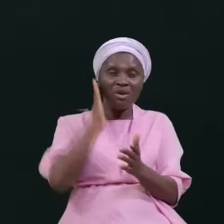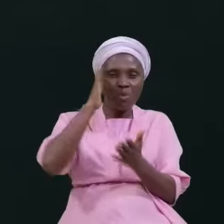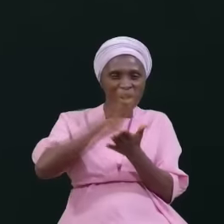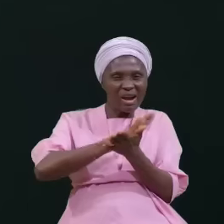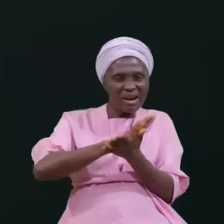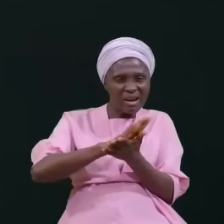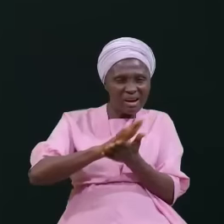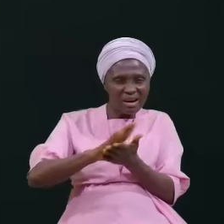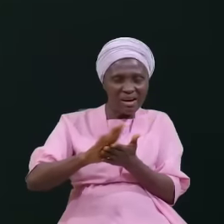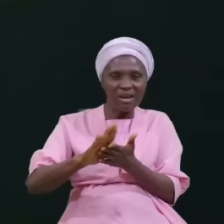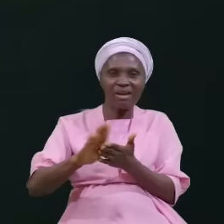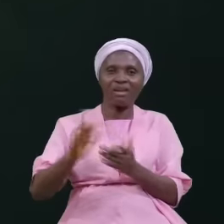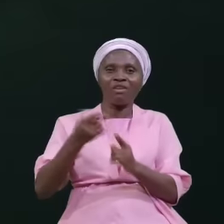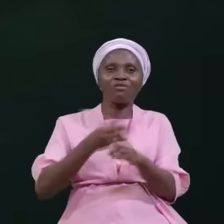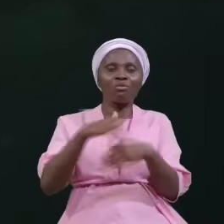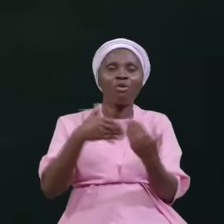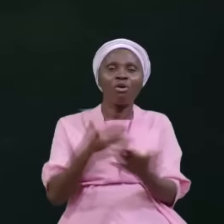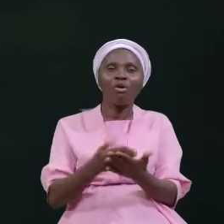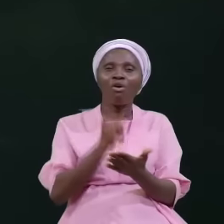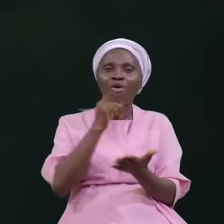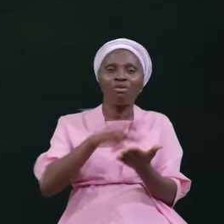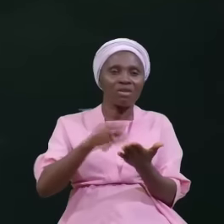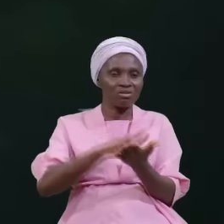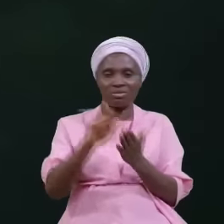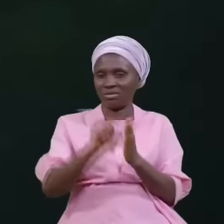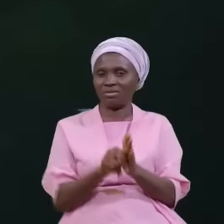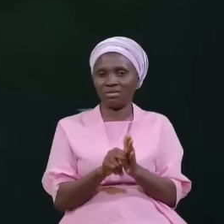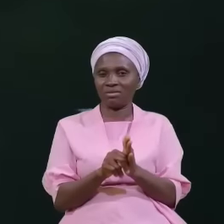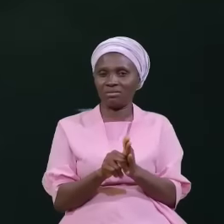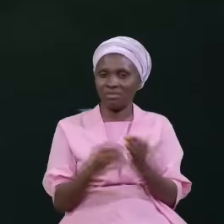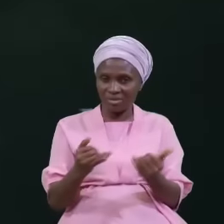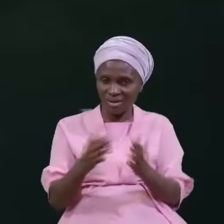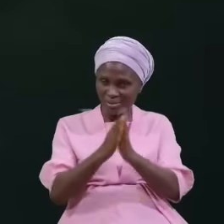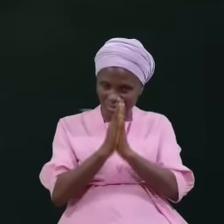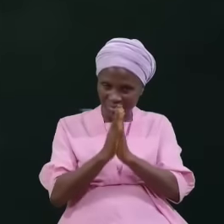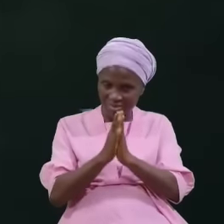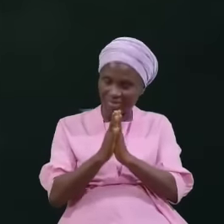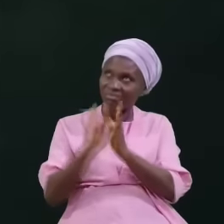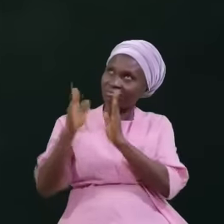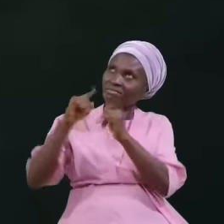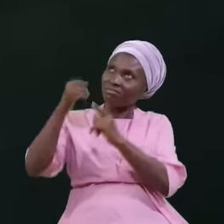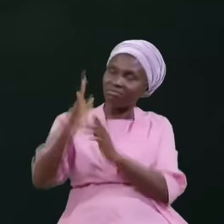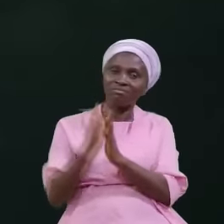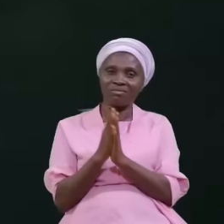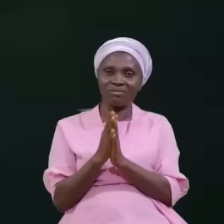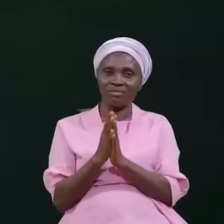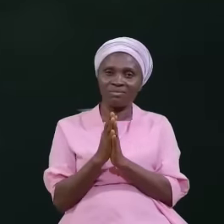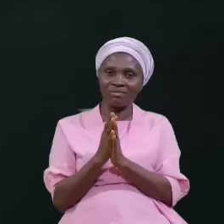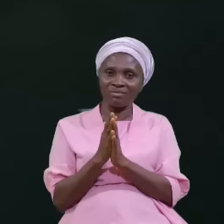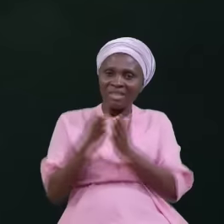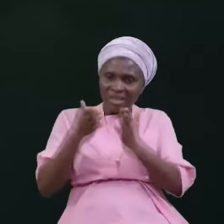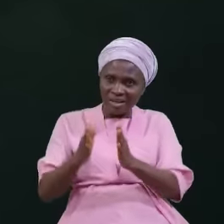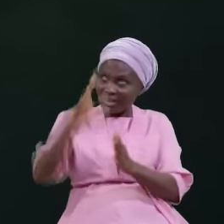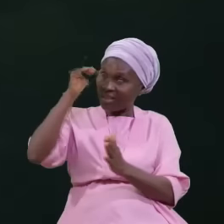all unrighteousness. Tell the Lord, let him take away